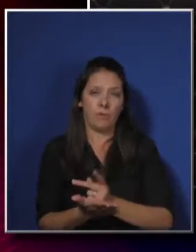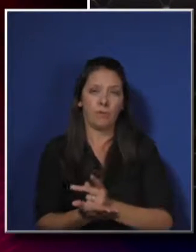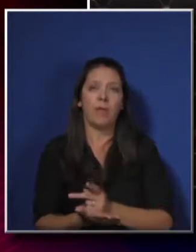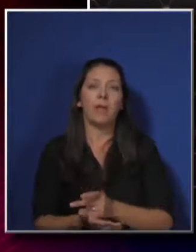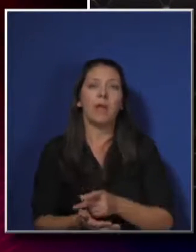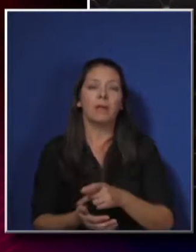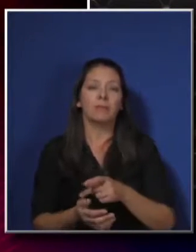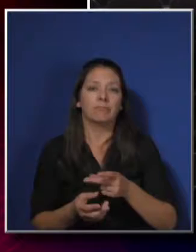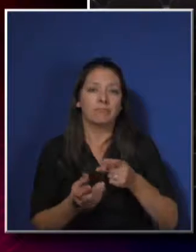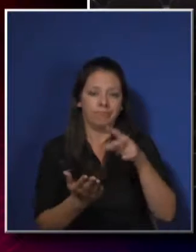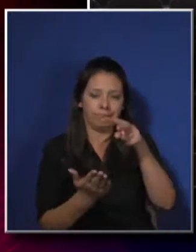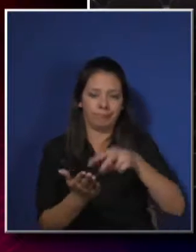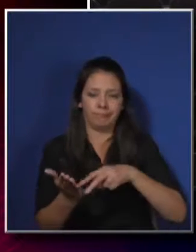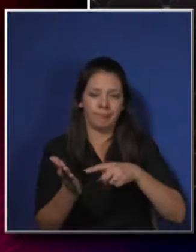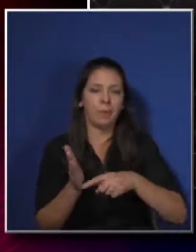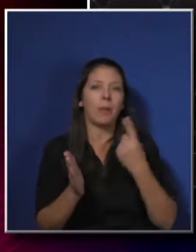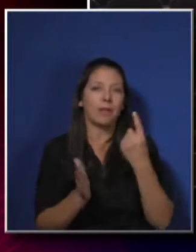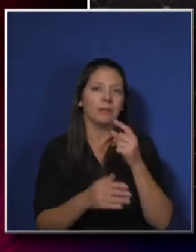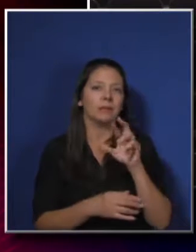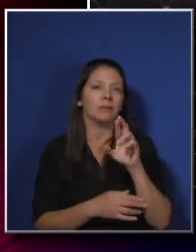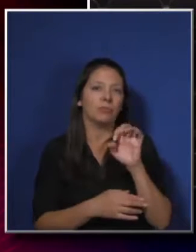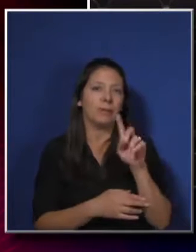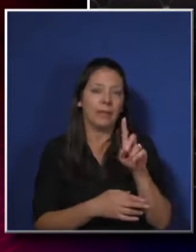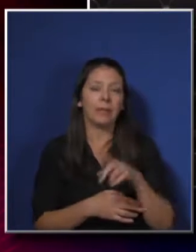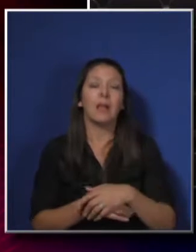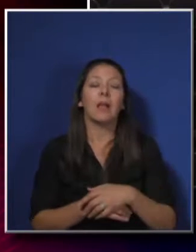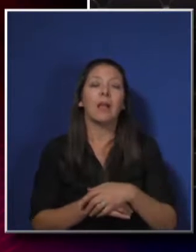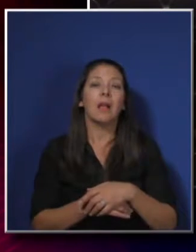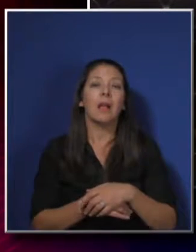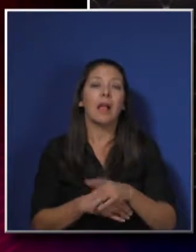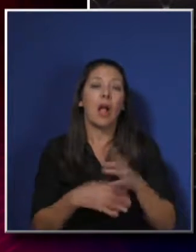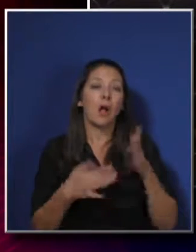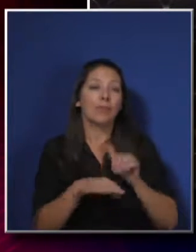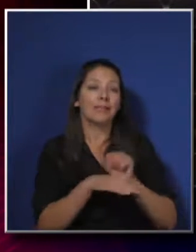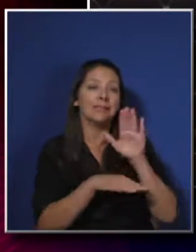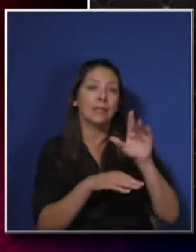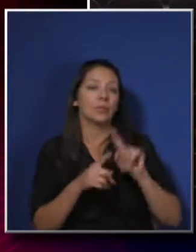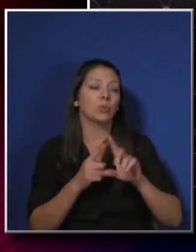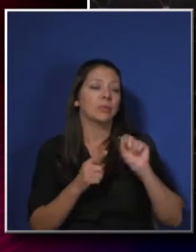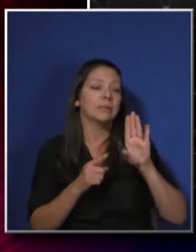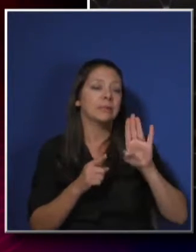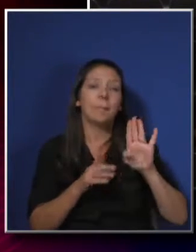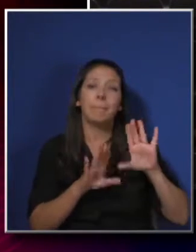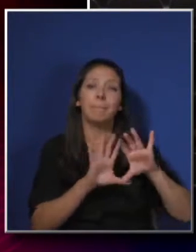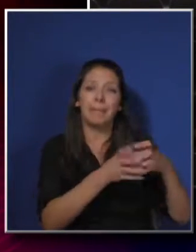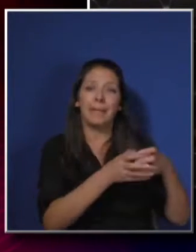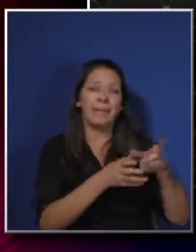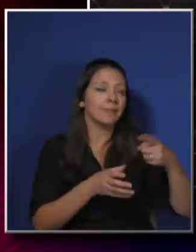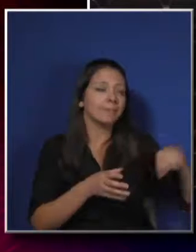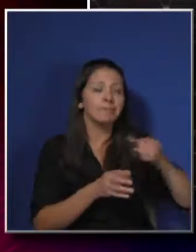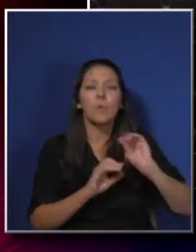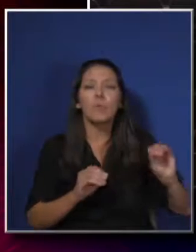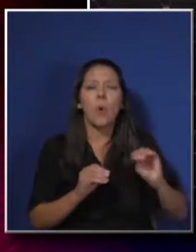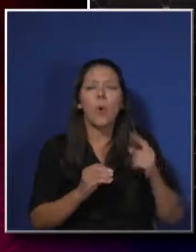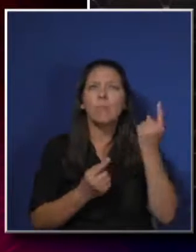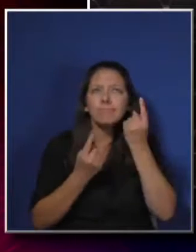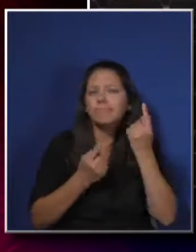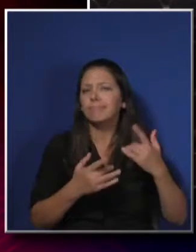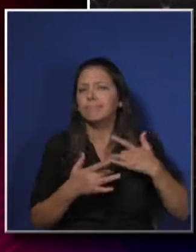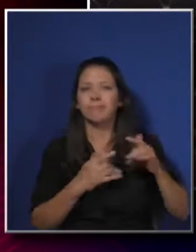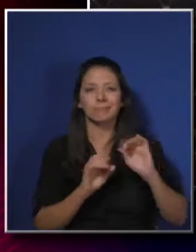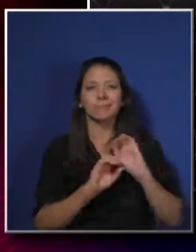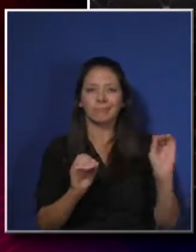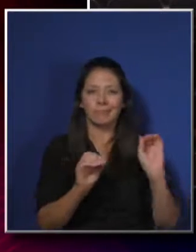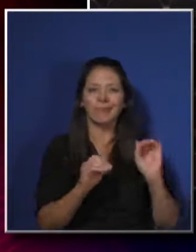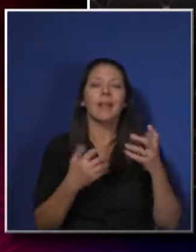read. It was submitted to the policy subcommittee. The policy subcommittee did not have any concerns. It was also